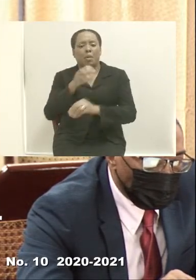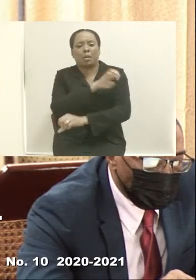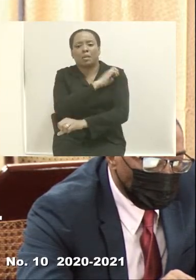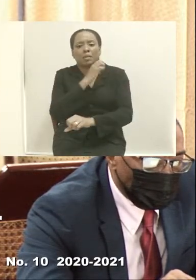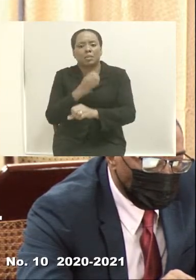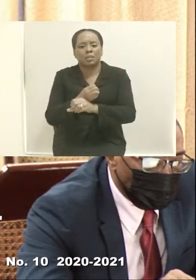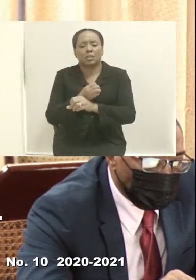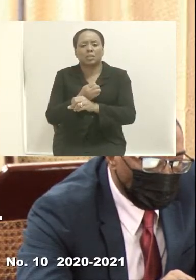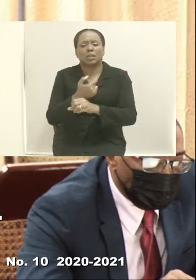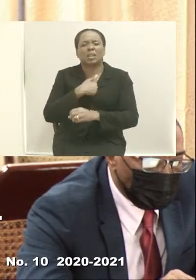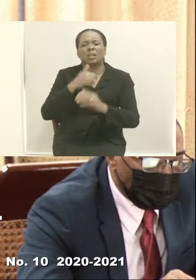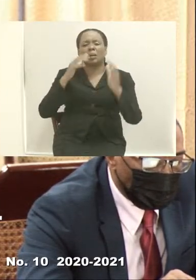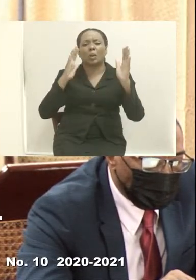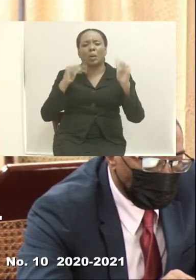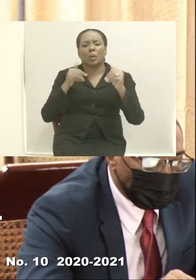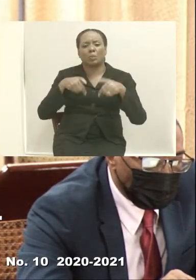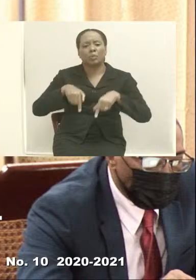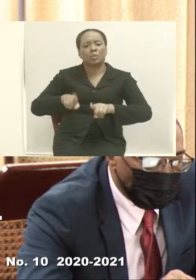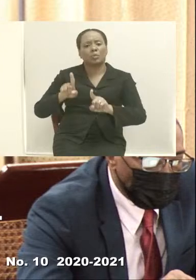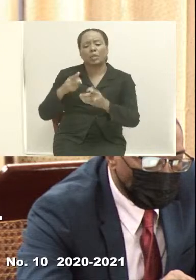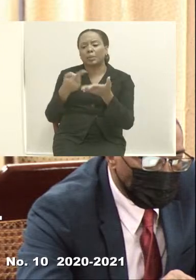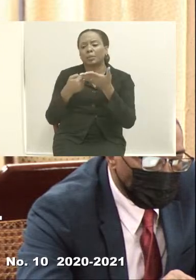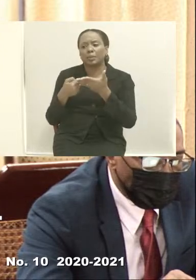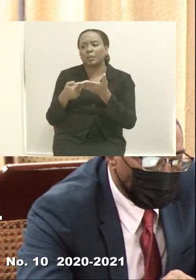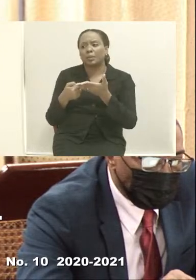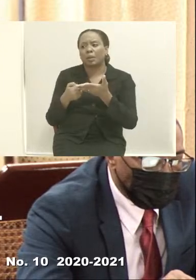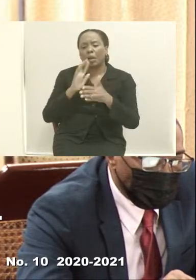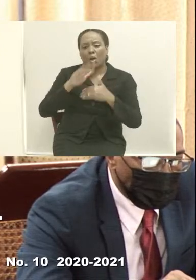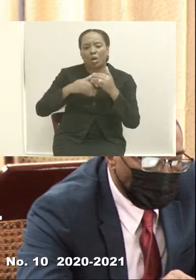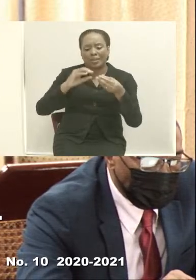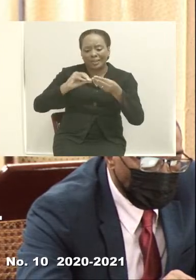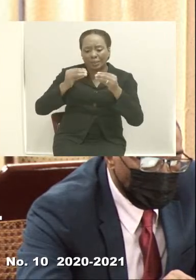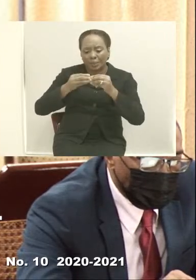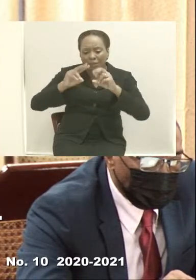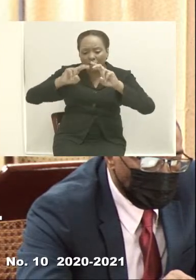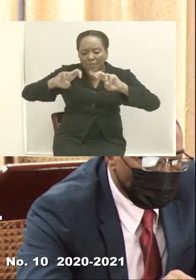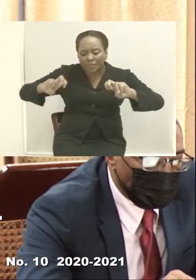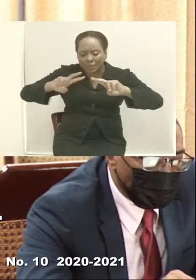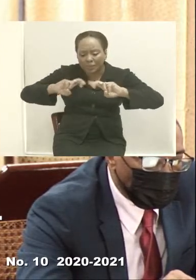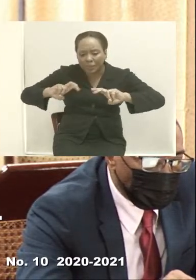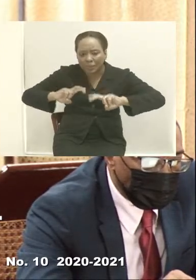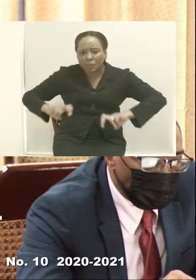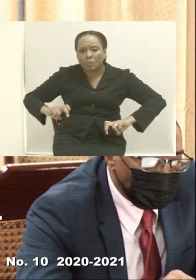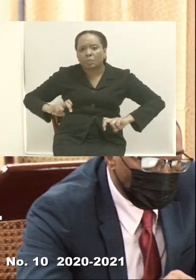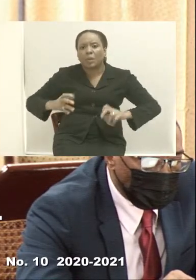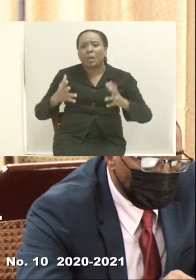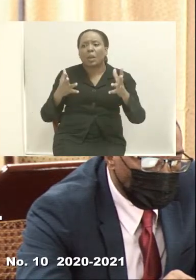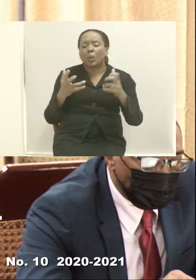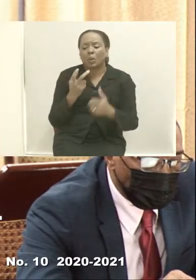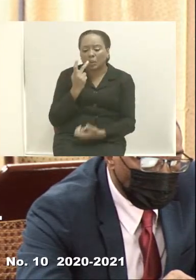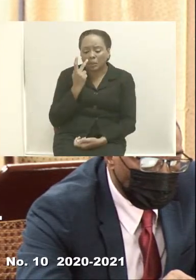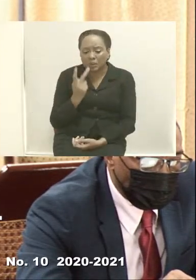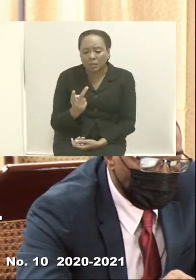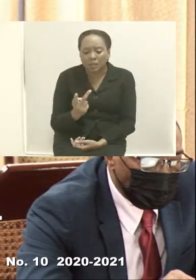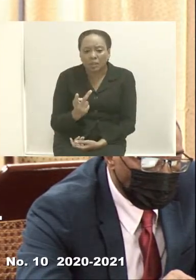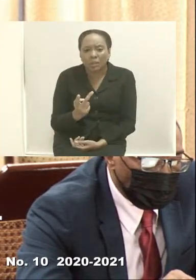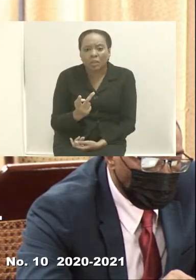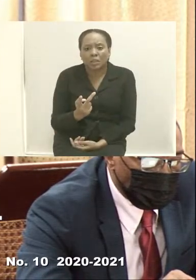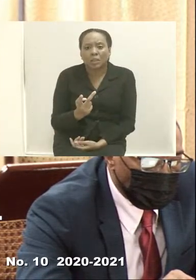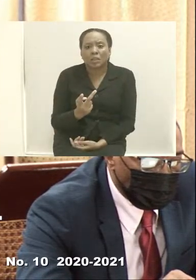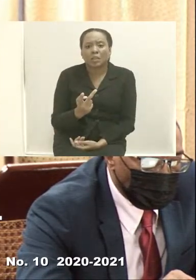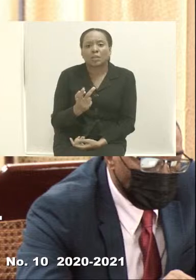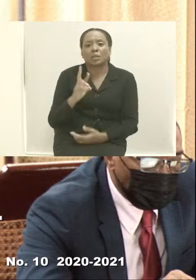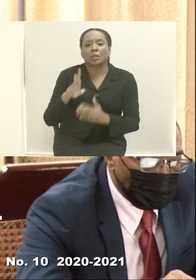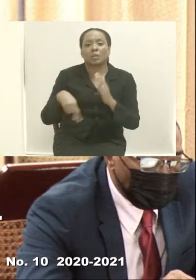course of this debate, as we look at these figures, we will see where it is the ministry's understanding that the role of the Fair Trading